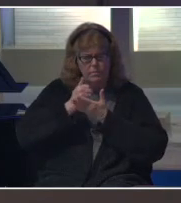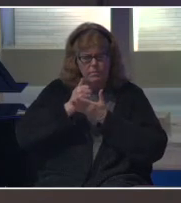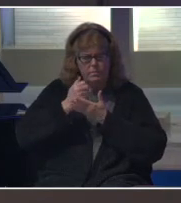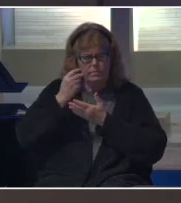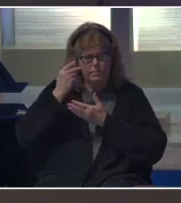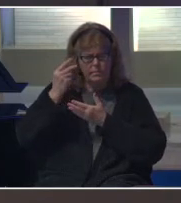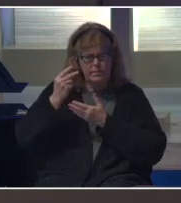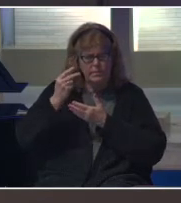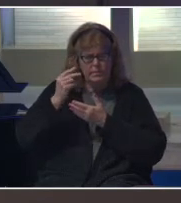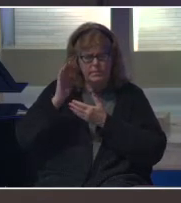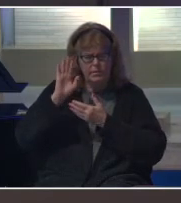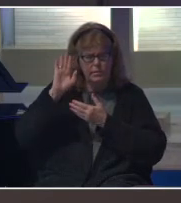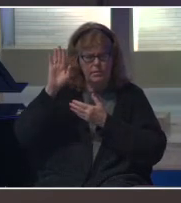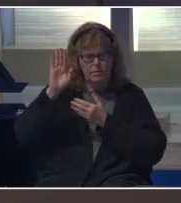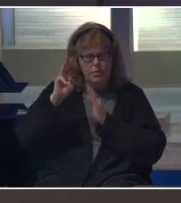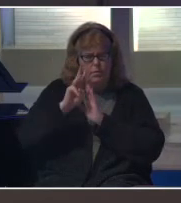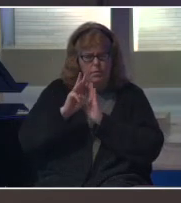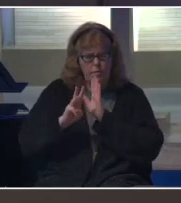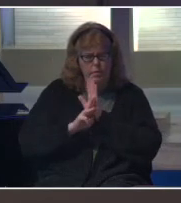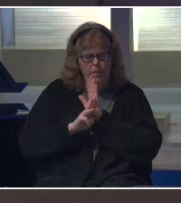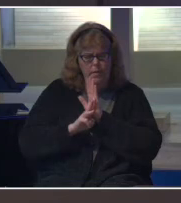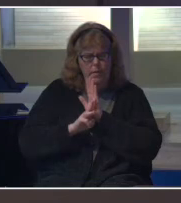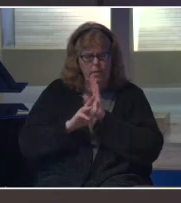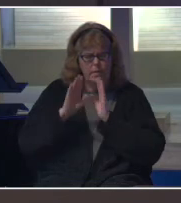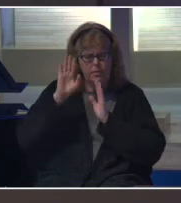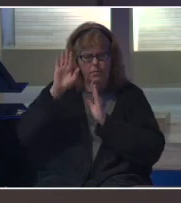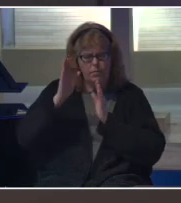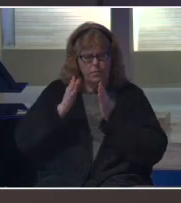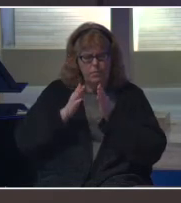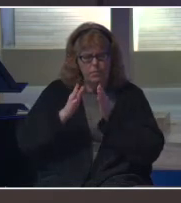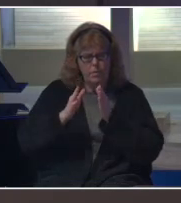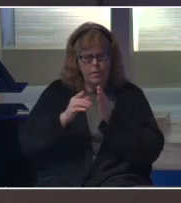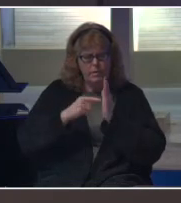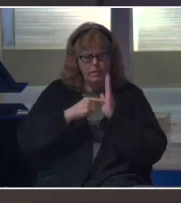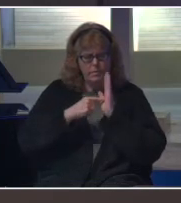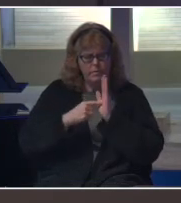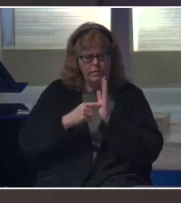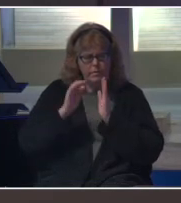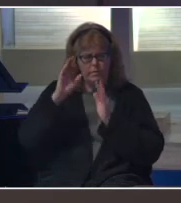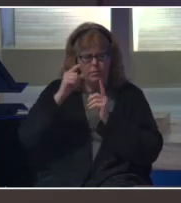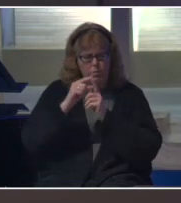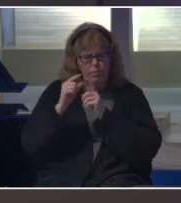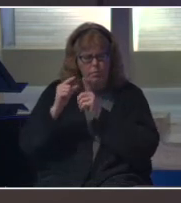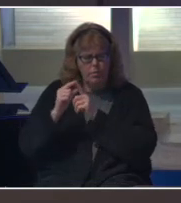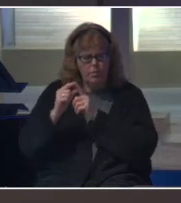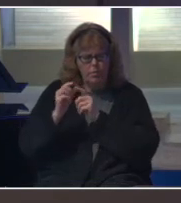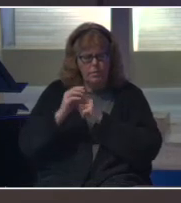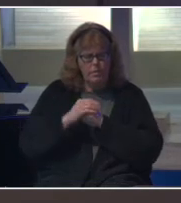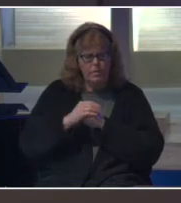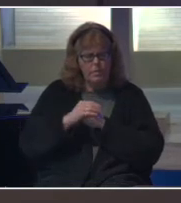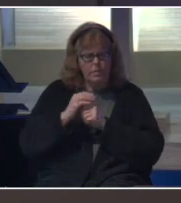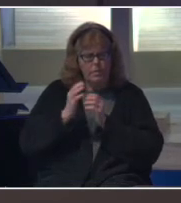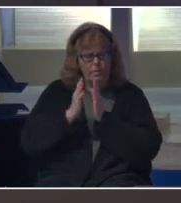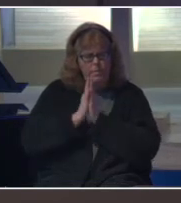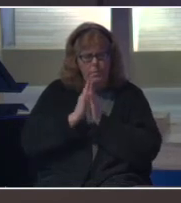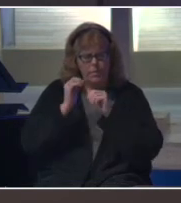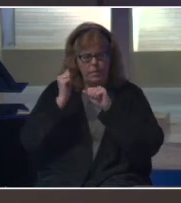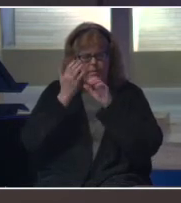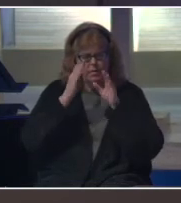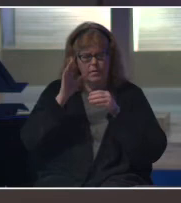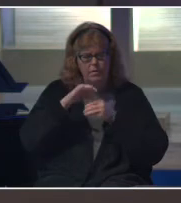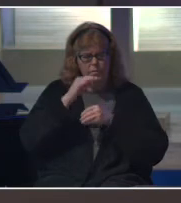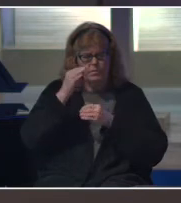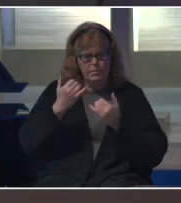see your will and your ways revealed through your word. And I pray, Father, that your